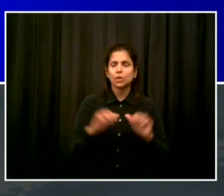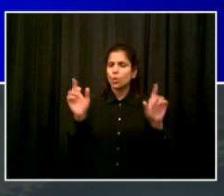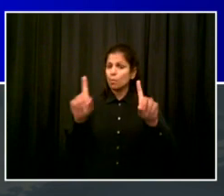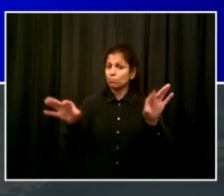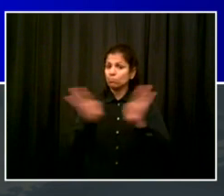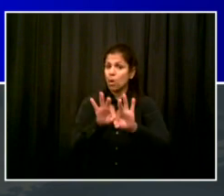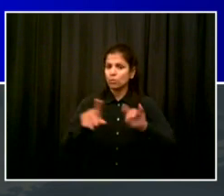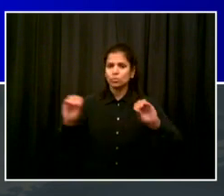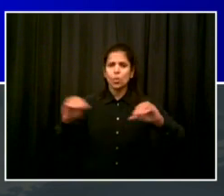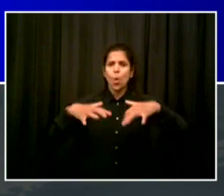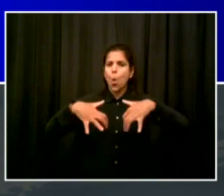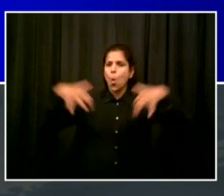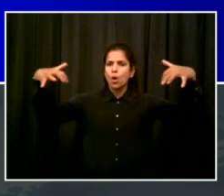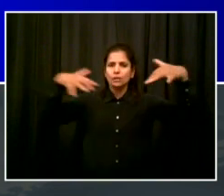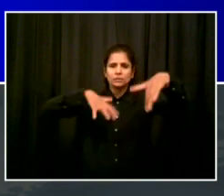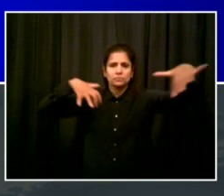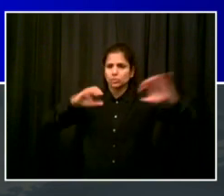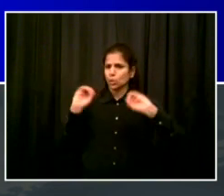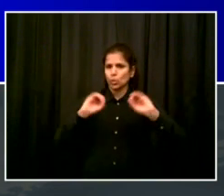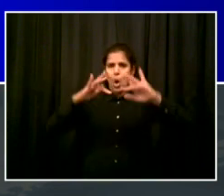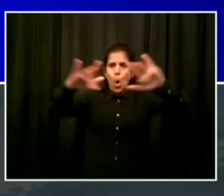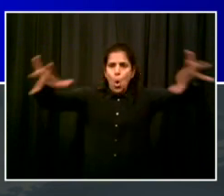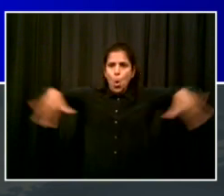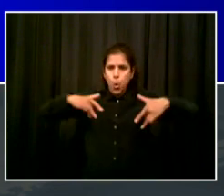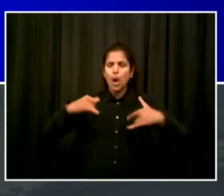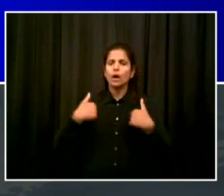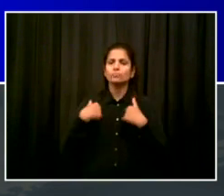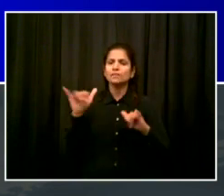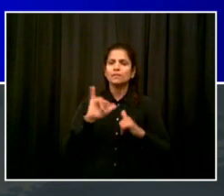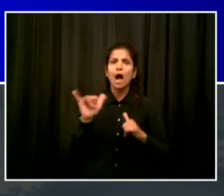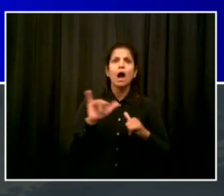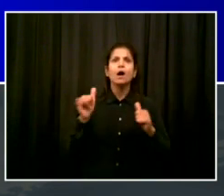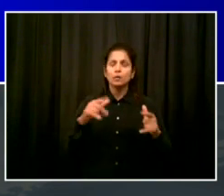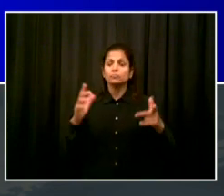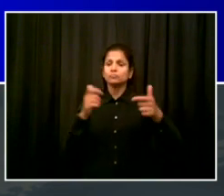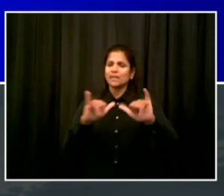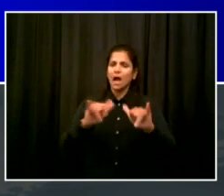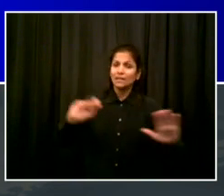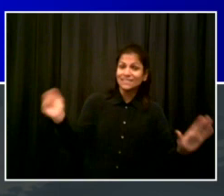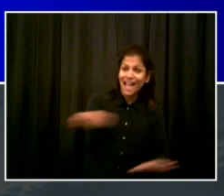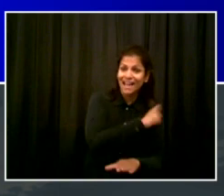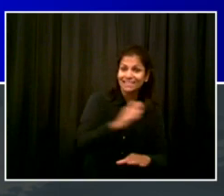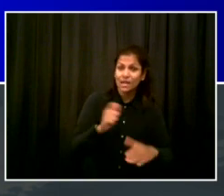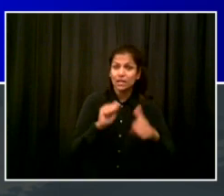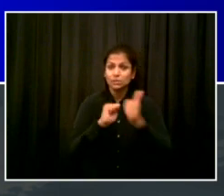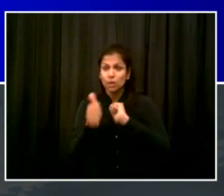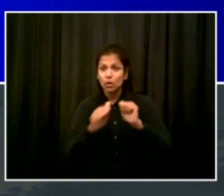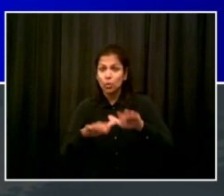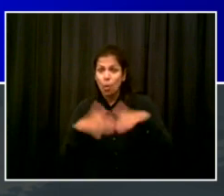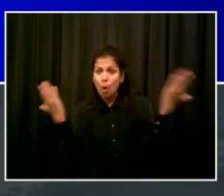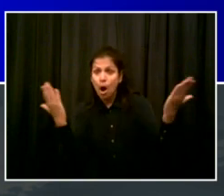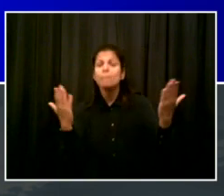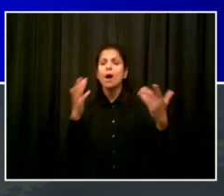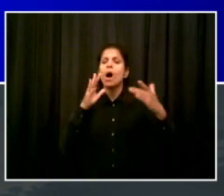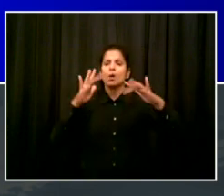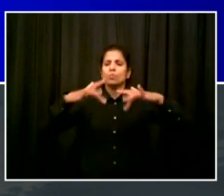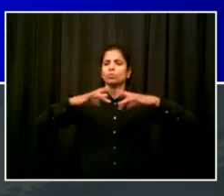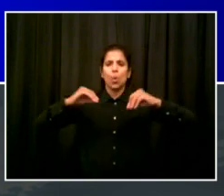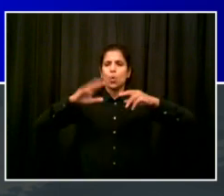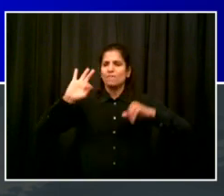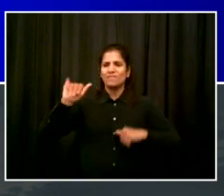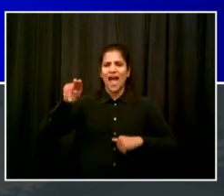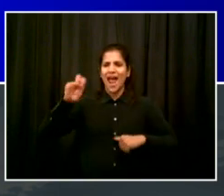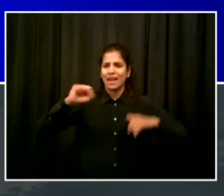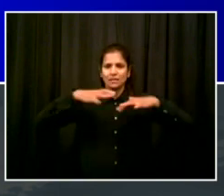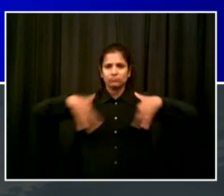that is part of phase 4 as well, that sports comes back. We'll get to watch it on television. I think it's going to be a great relief to a lot of us, and